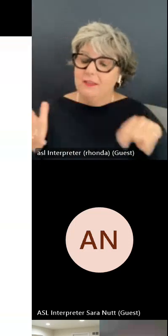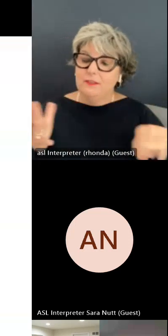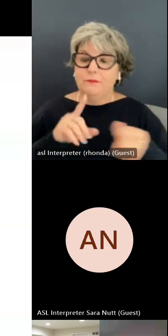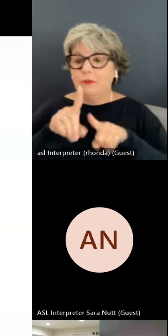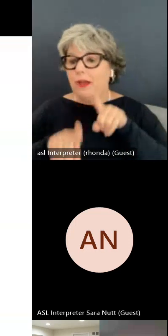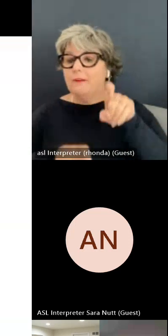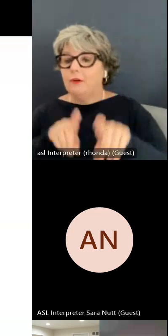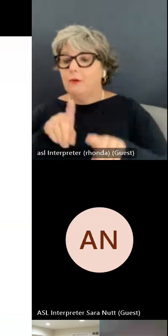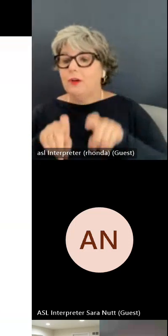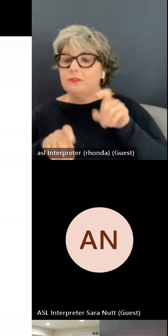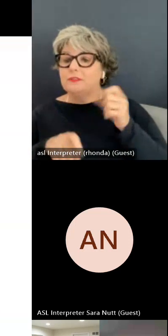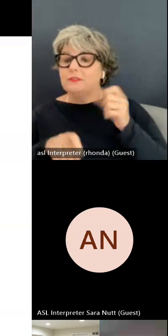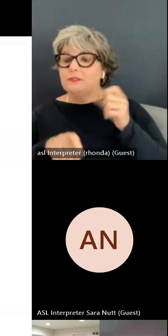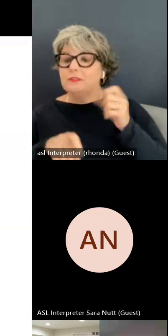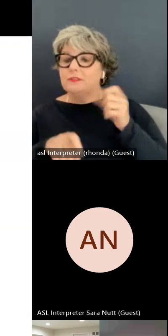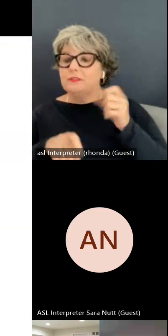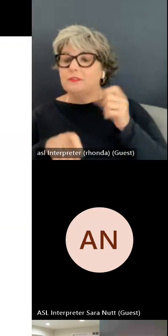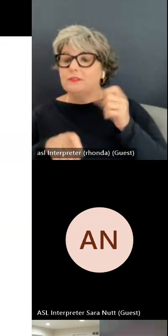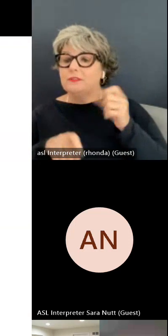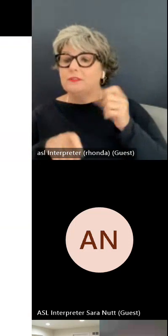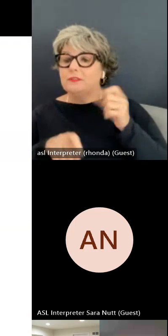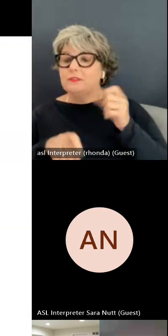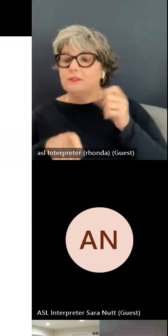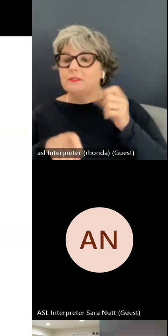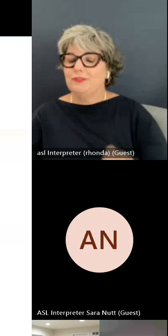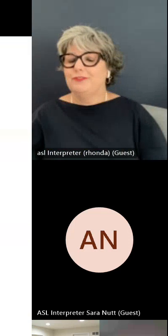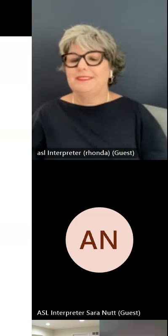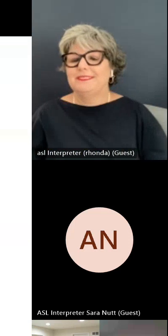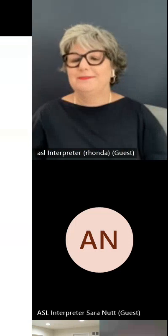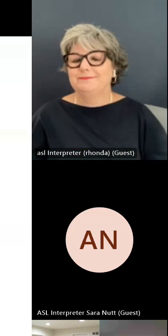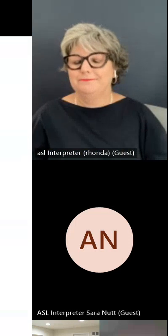questions, let's take a few minutes and answer your questions.